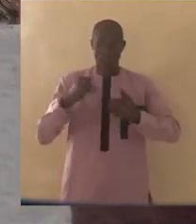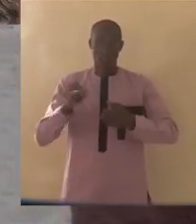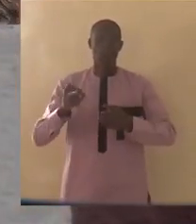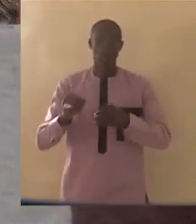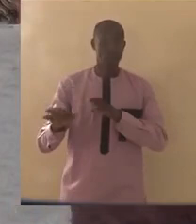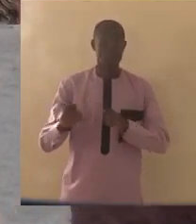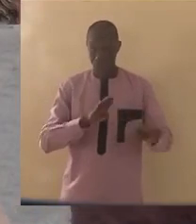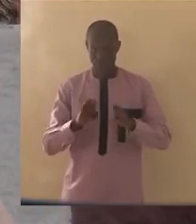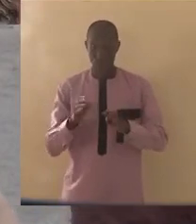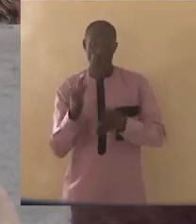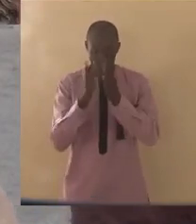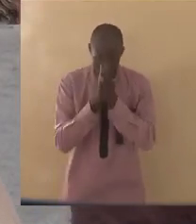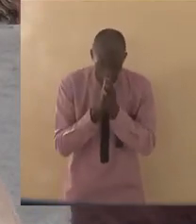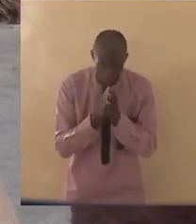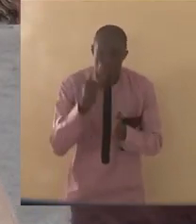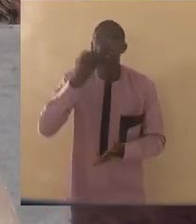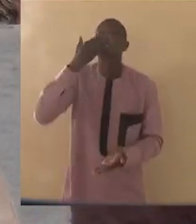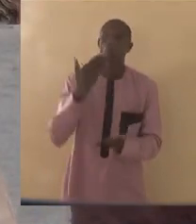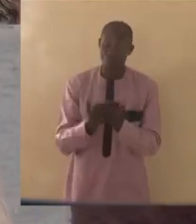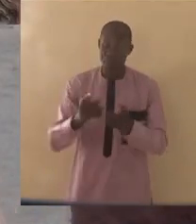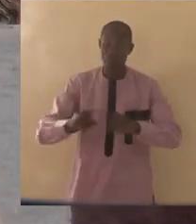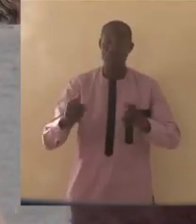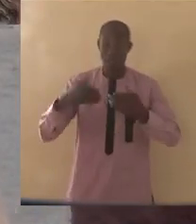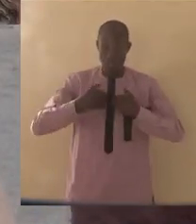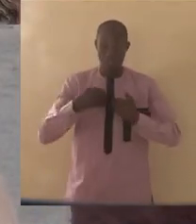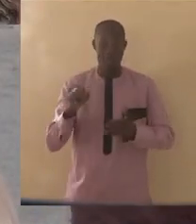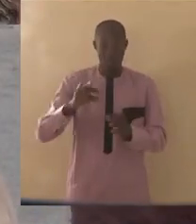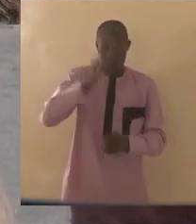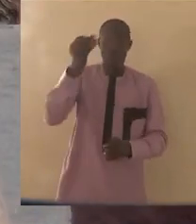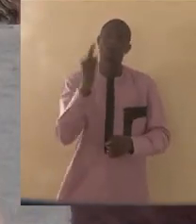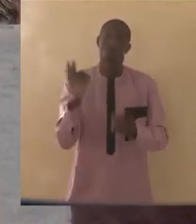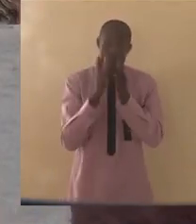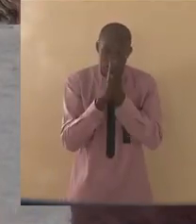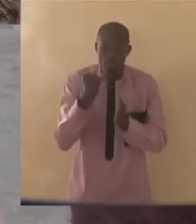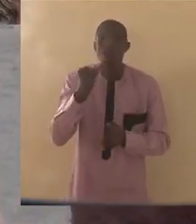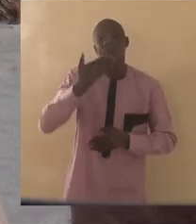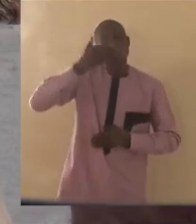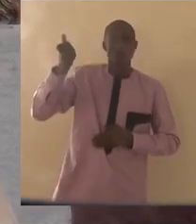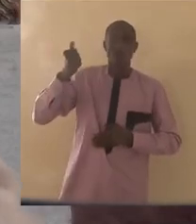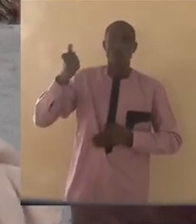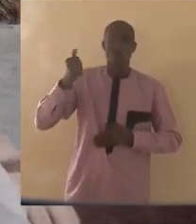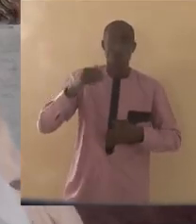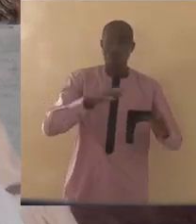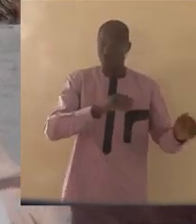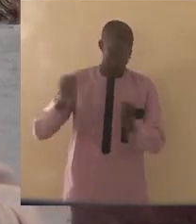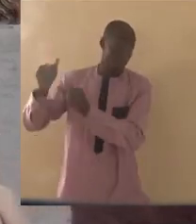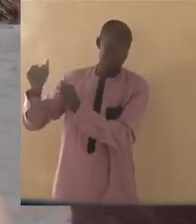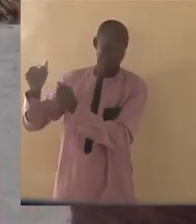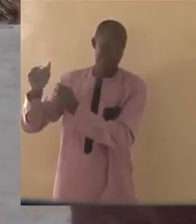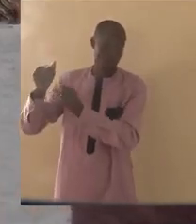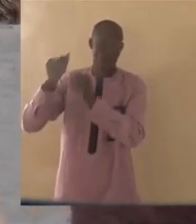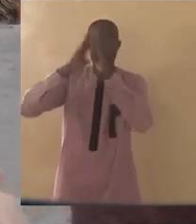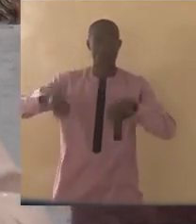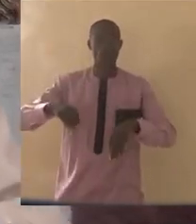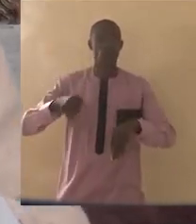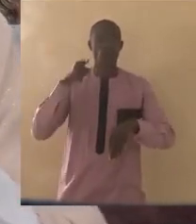Having the habit of prayer is good, but having the spirit of prayer is better. You left the house. For